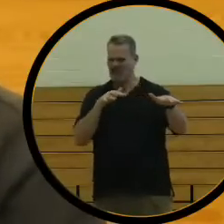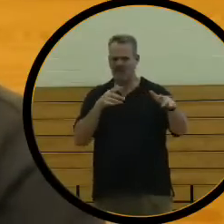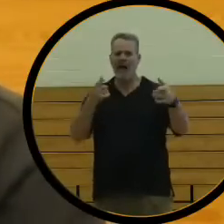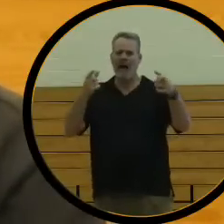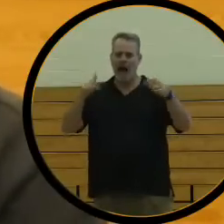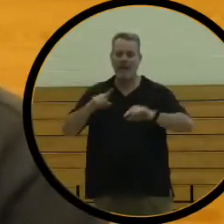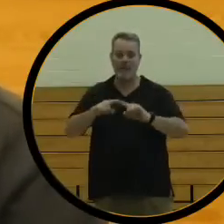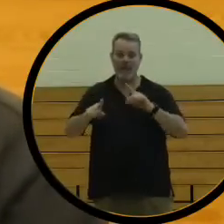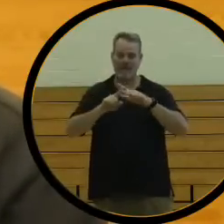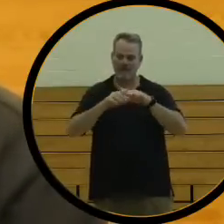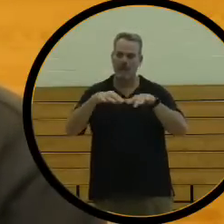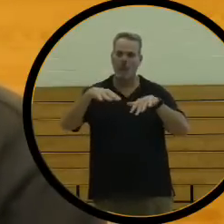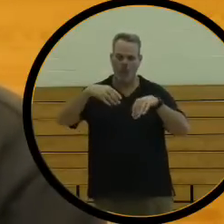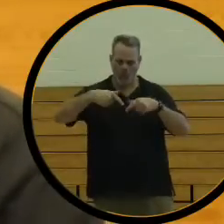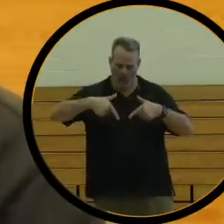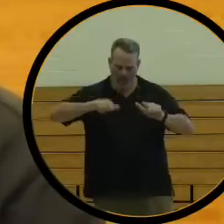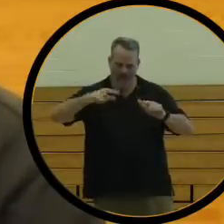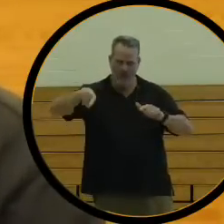get you out of there